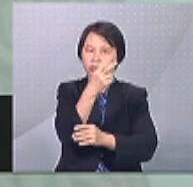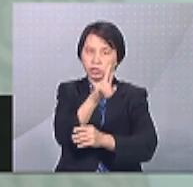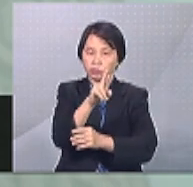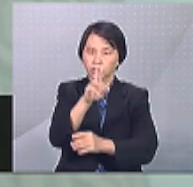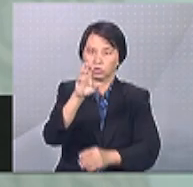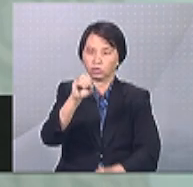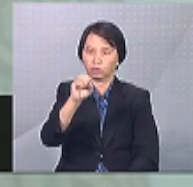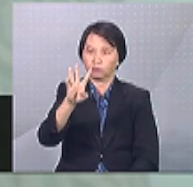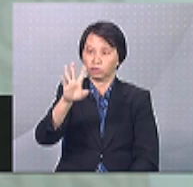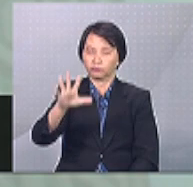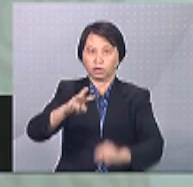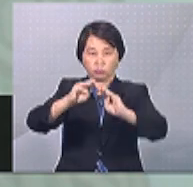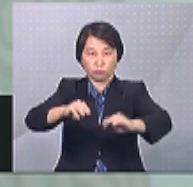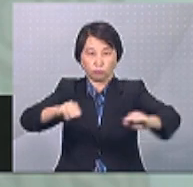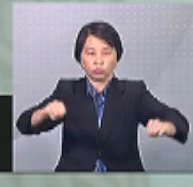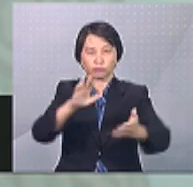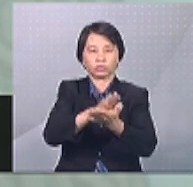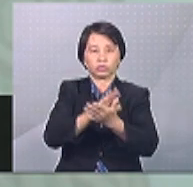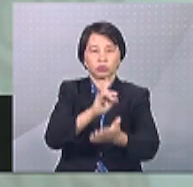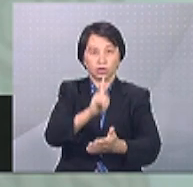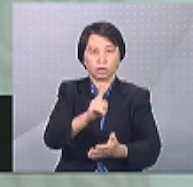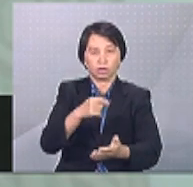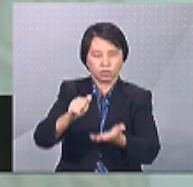11,045 Tafis student. So far we have screened